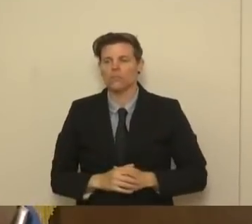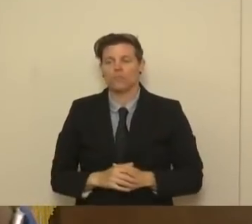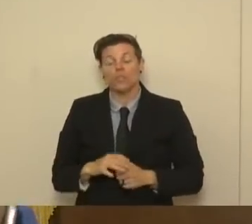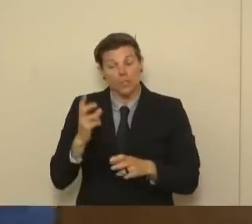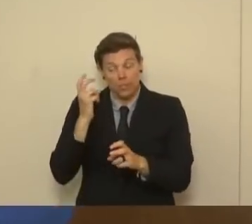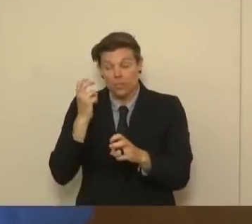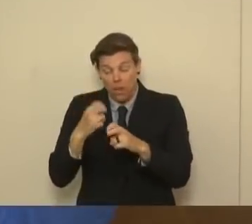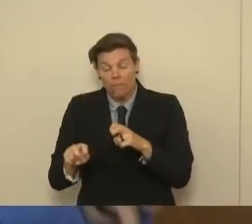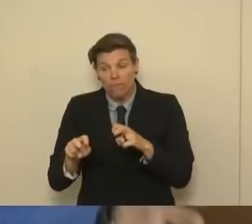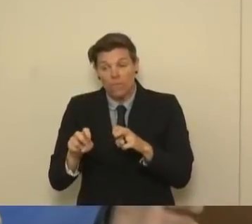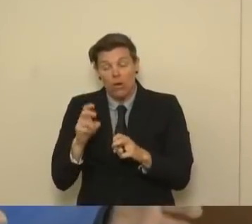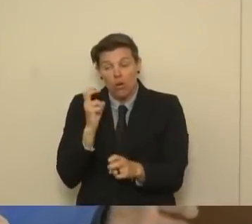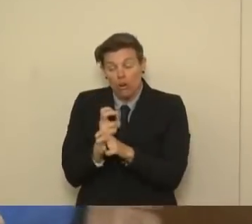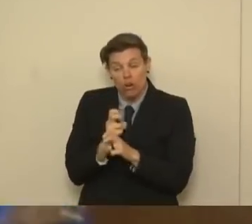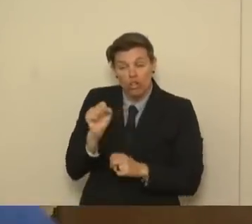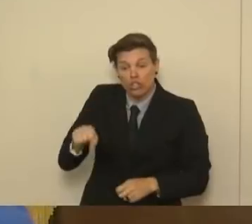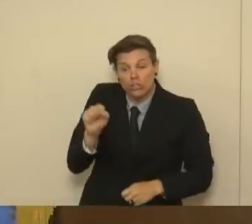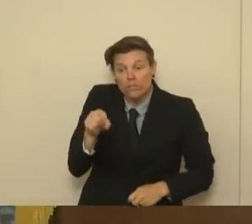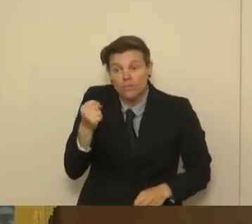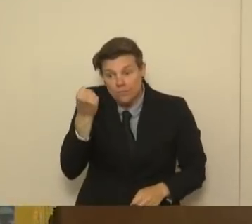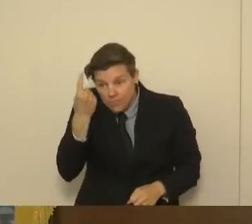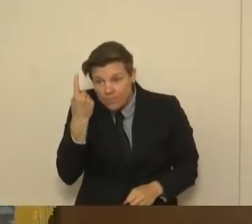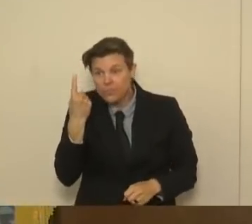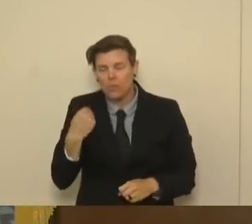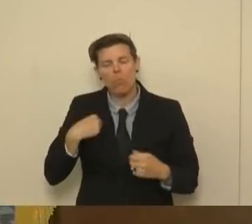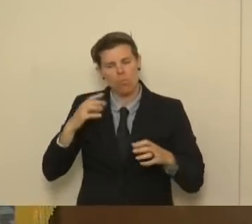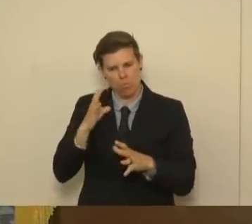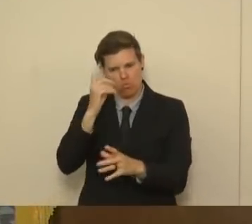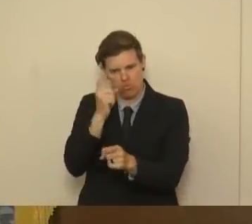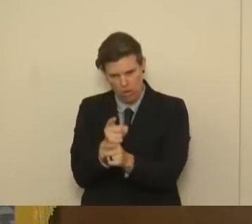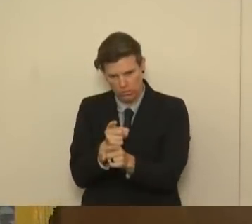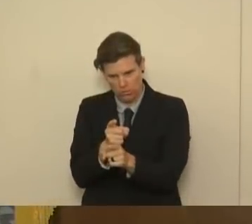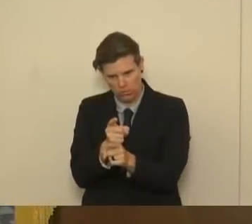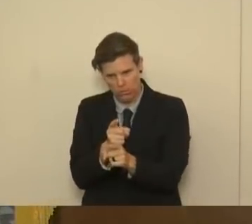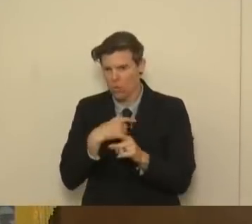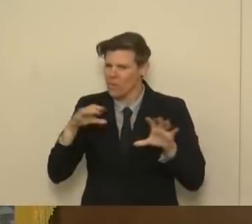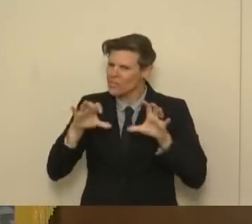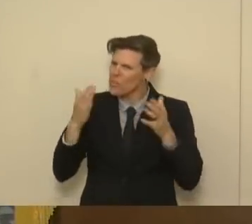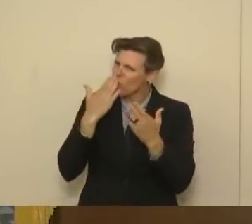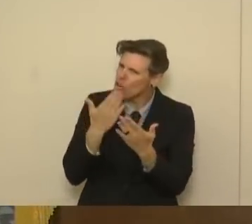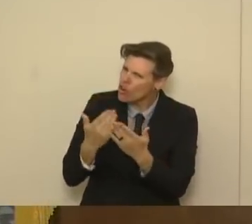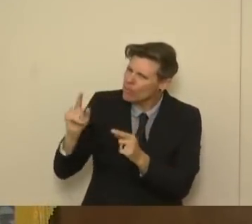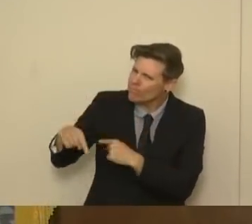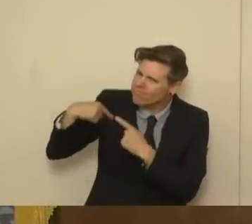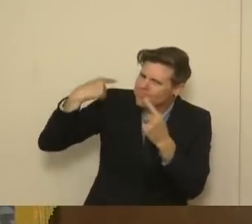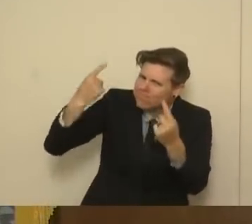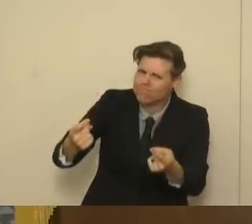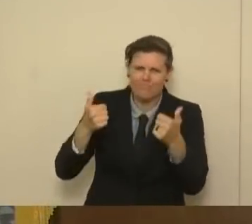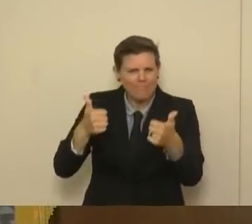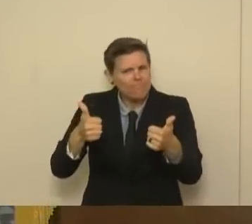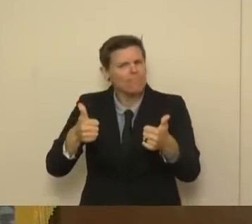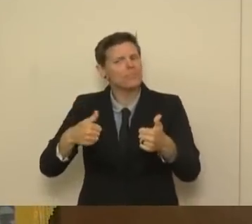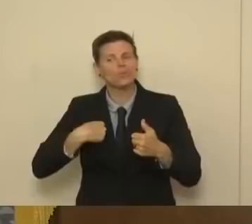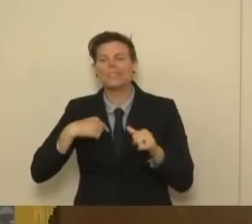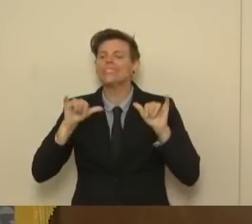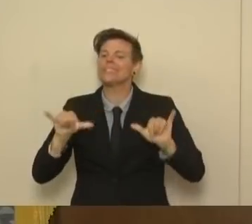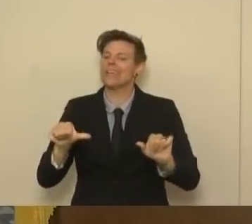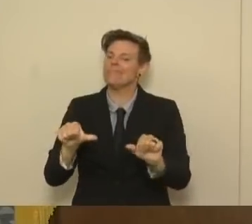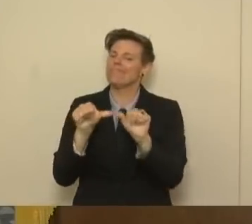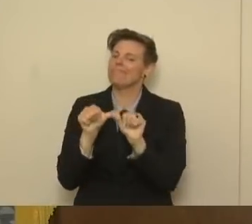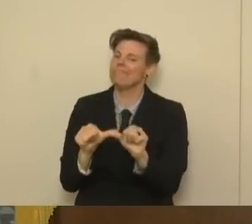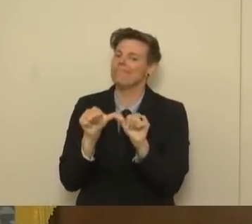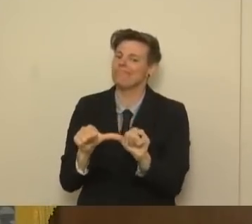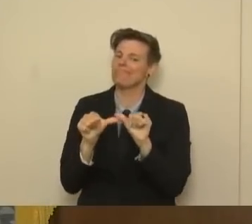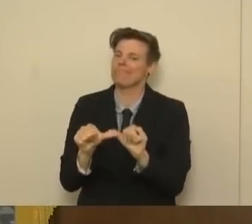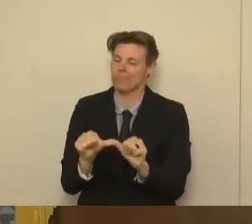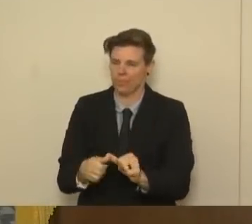Stay the course. Great question. Push hard to make sure that we get the lowest case rates possible. We keep